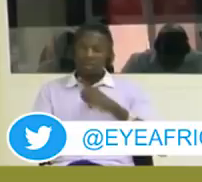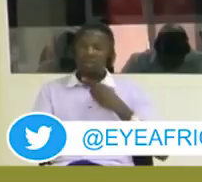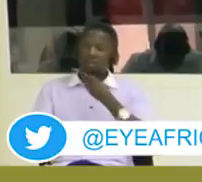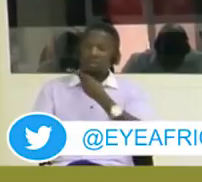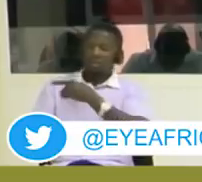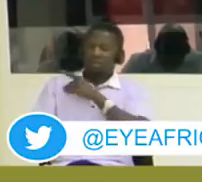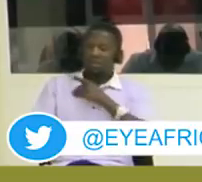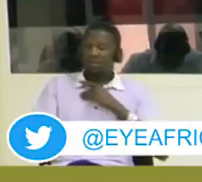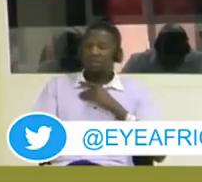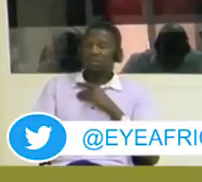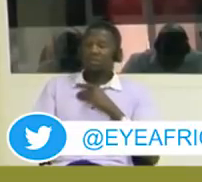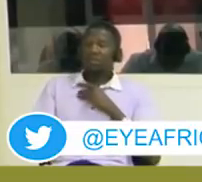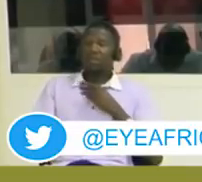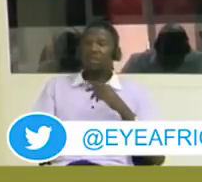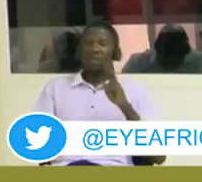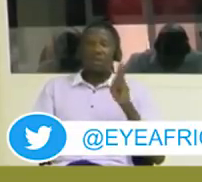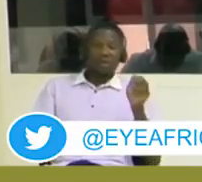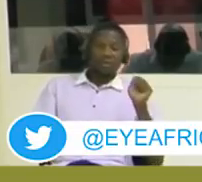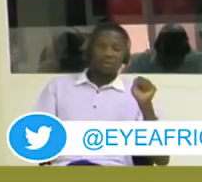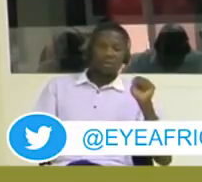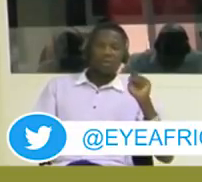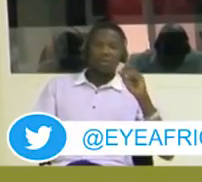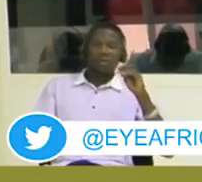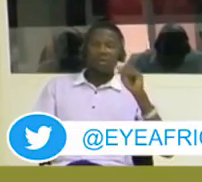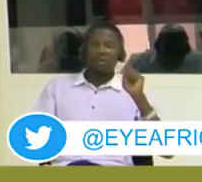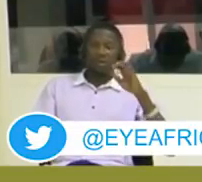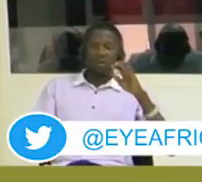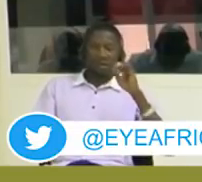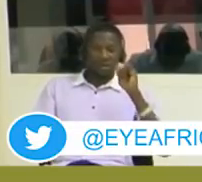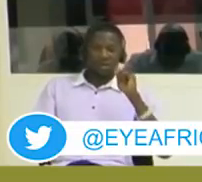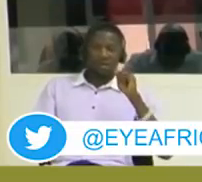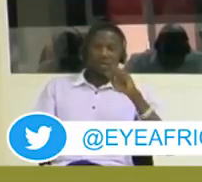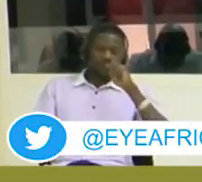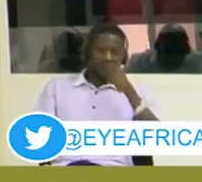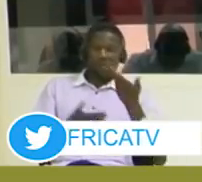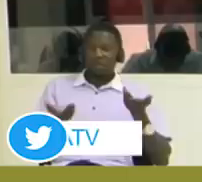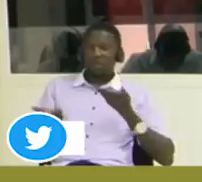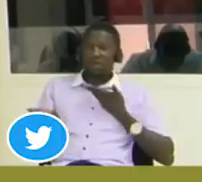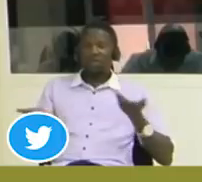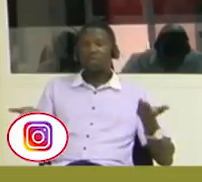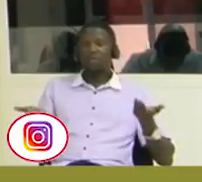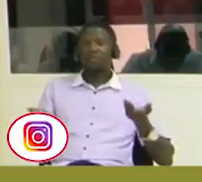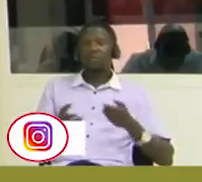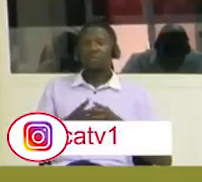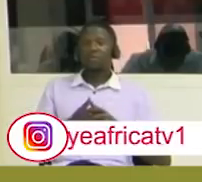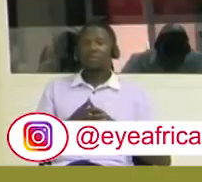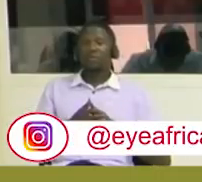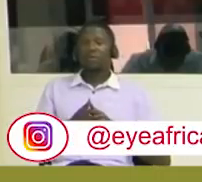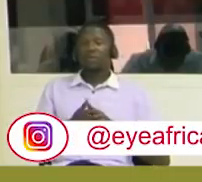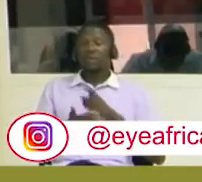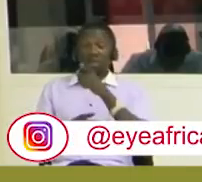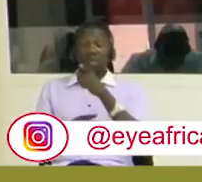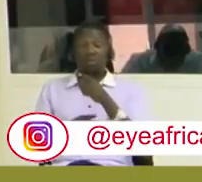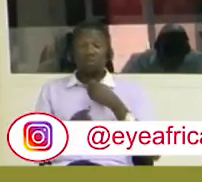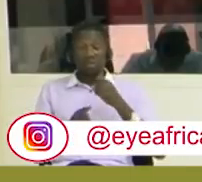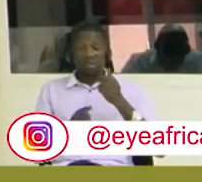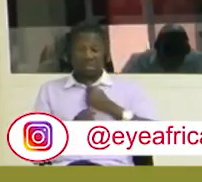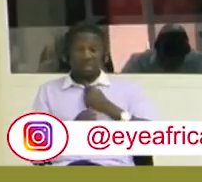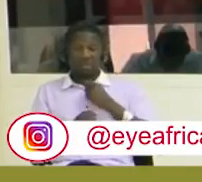treatment, Haider died. Yes, but that was a threat to the president.